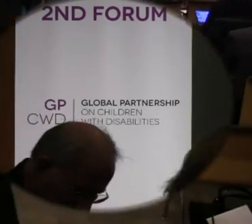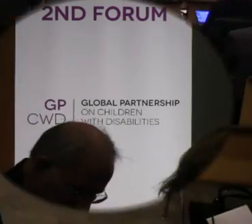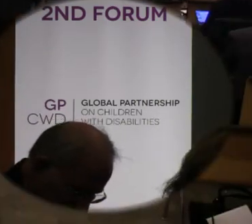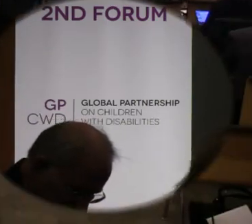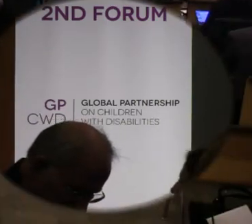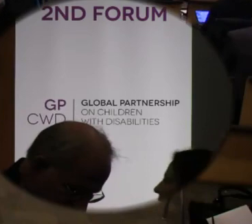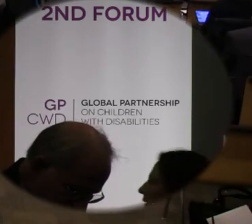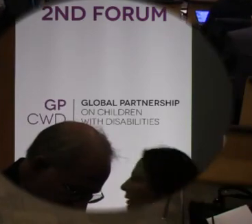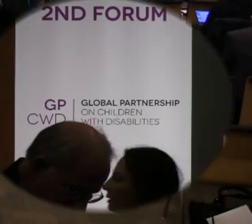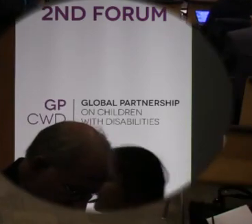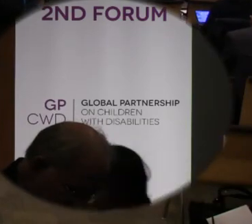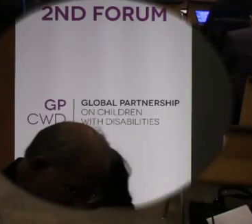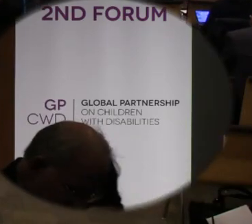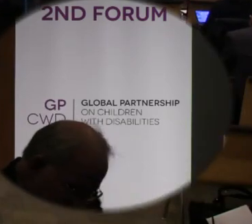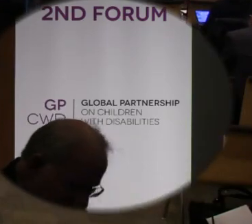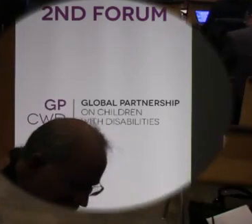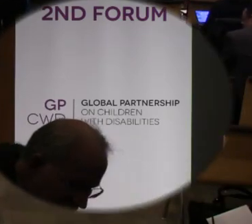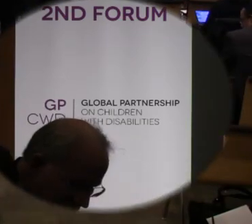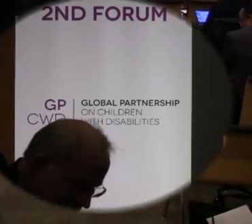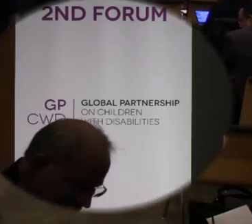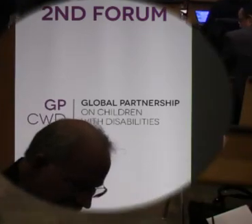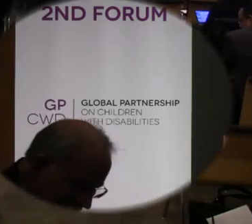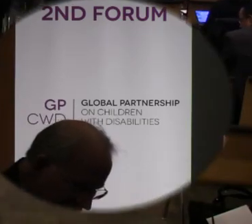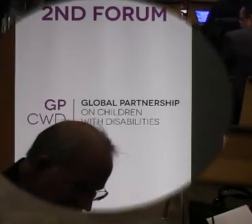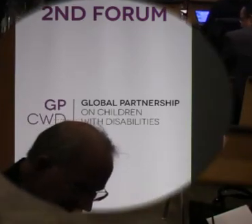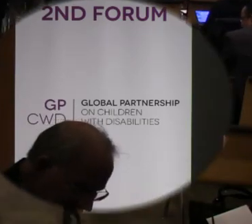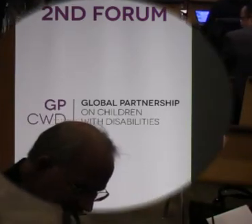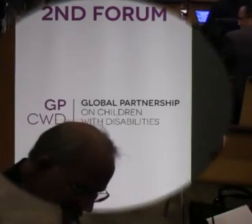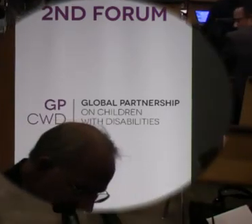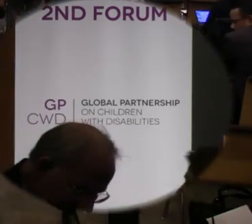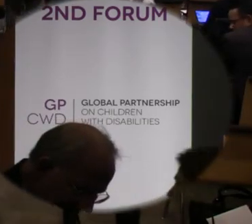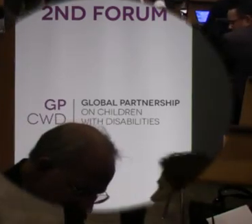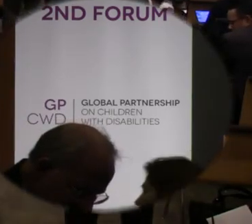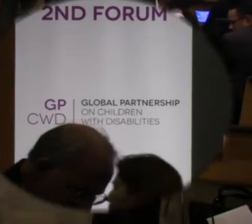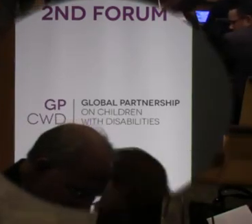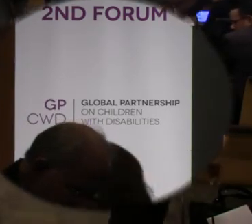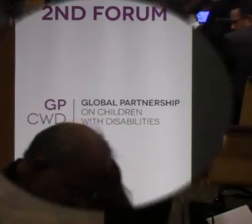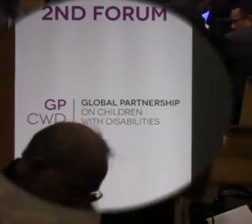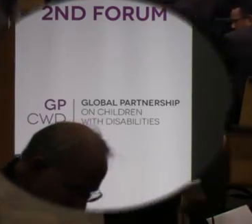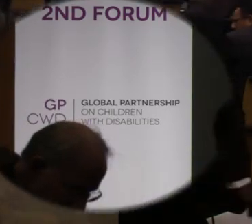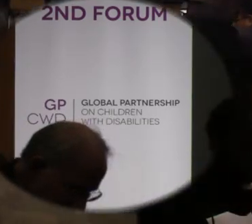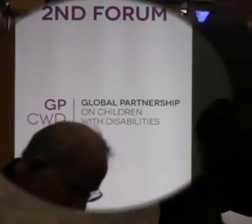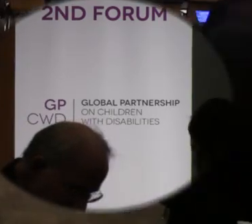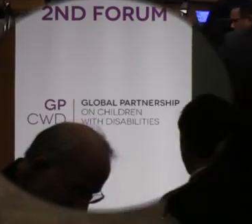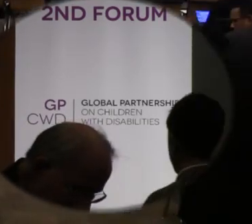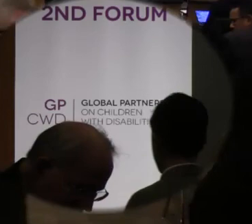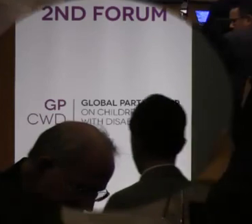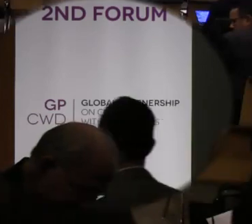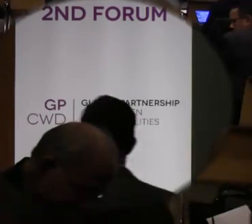Healthy, safe and eating well, educated. I don't think that's so wide.